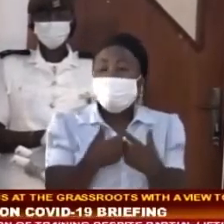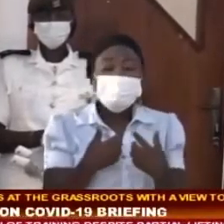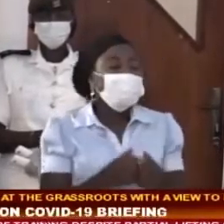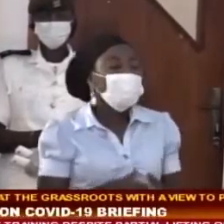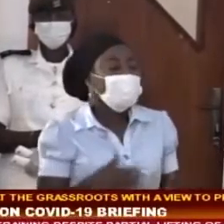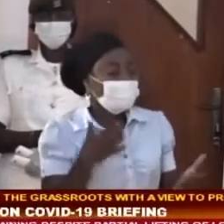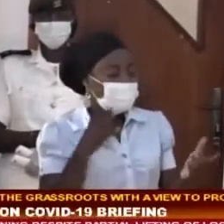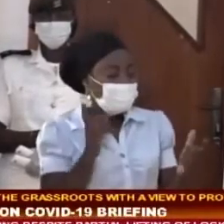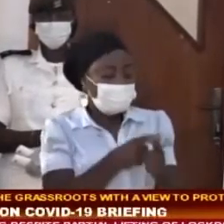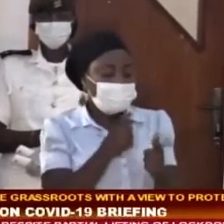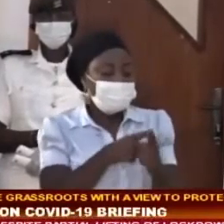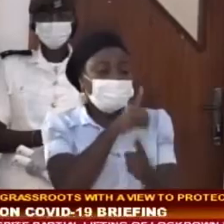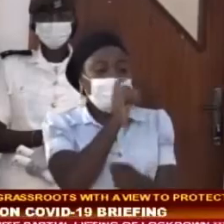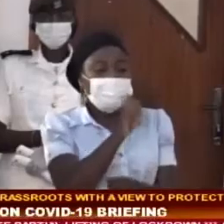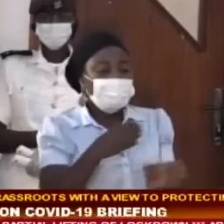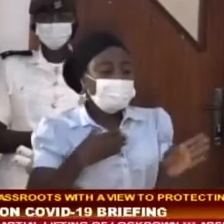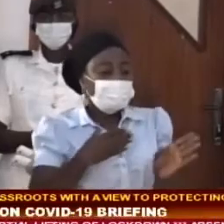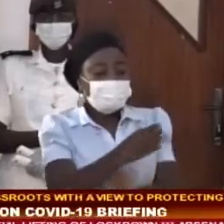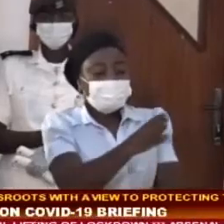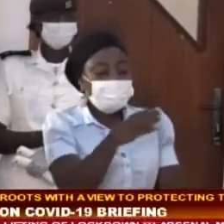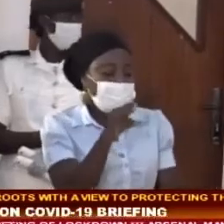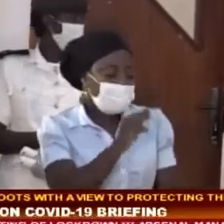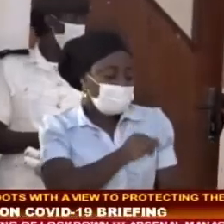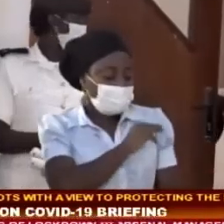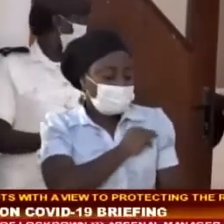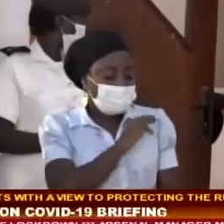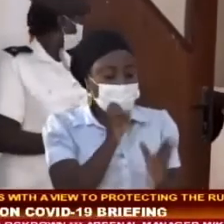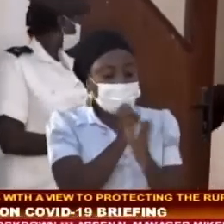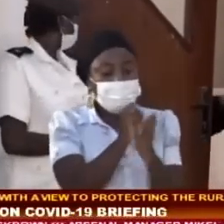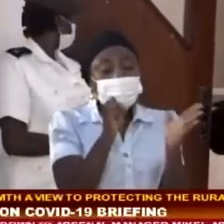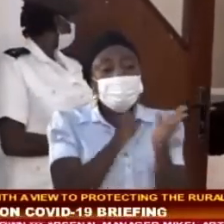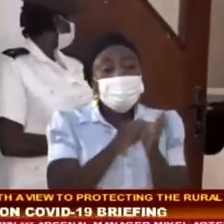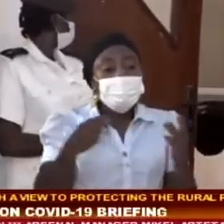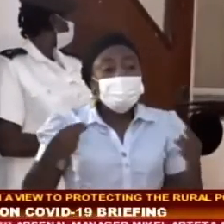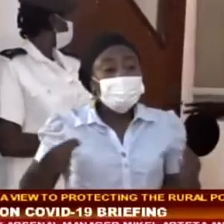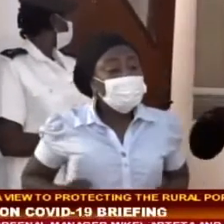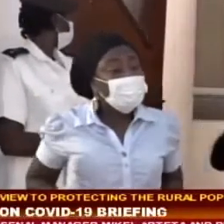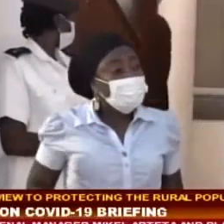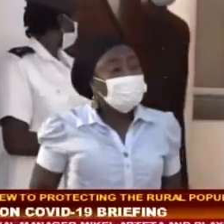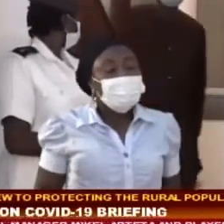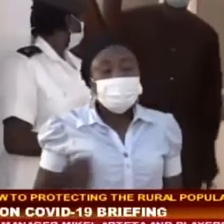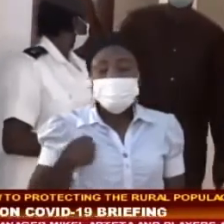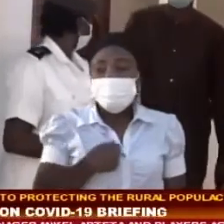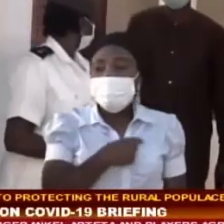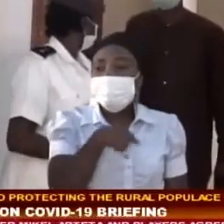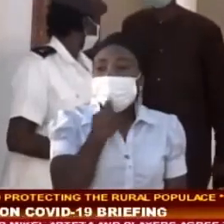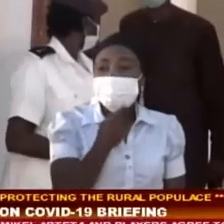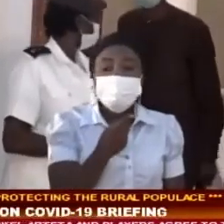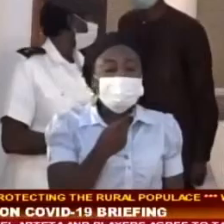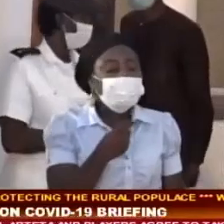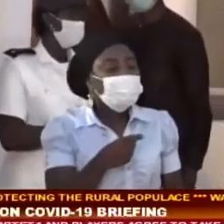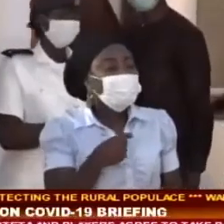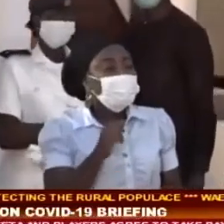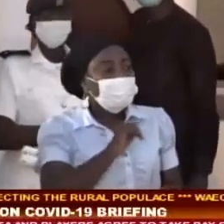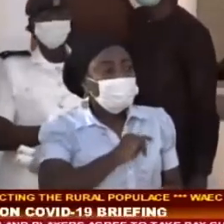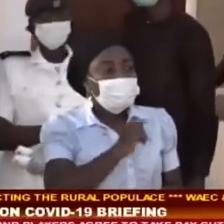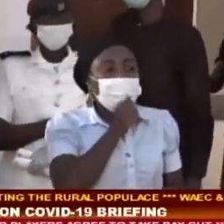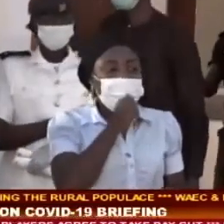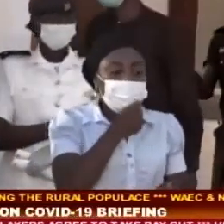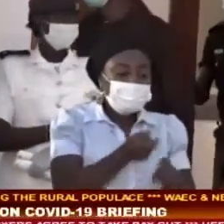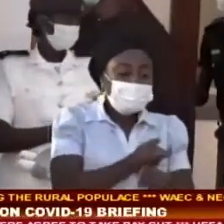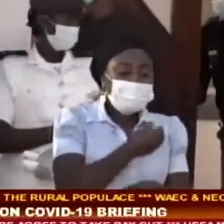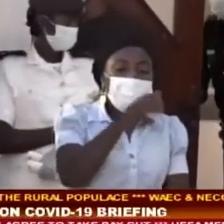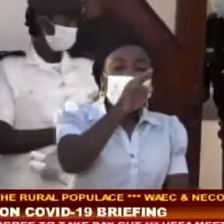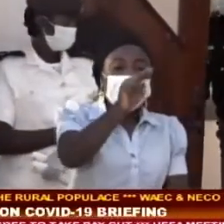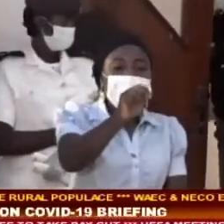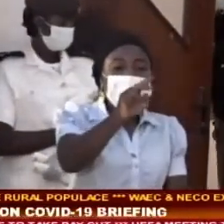first question goes to the Minister of State for Health. We were told on this platform, my name is Nta2 Nationwide